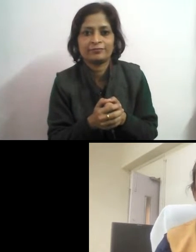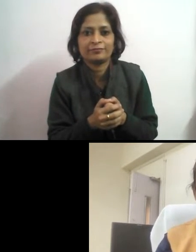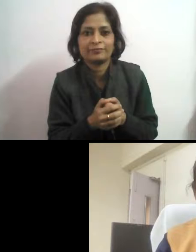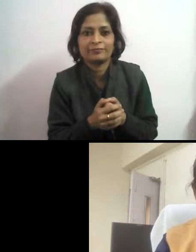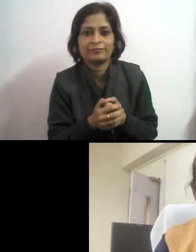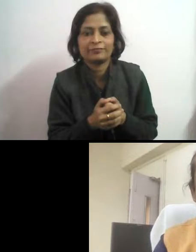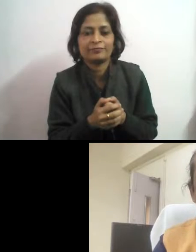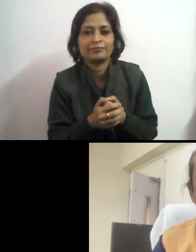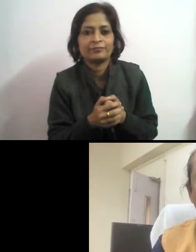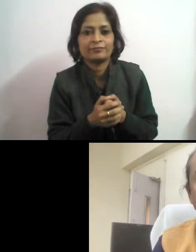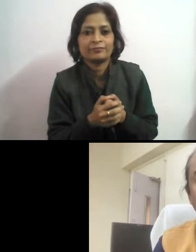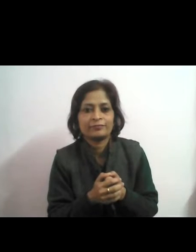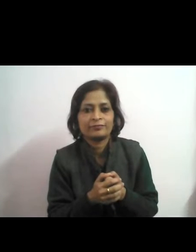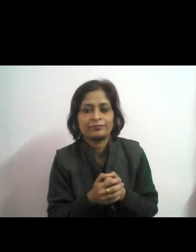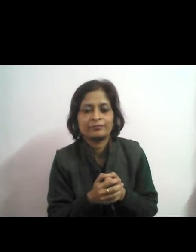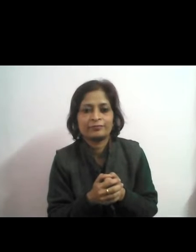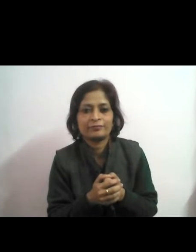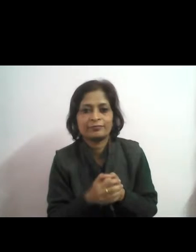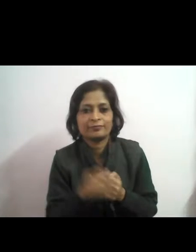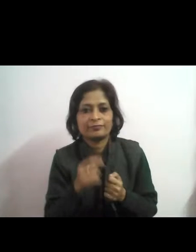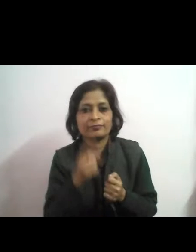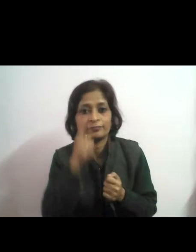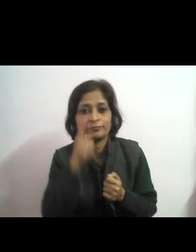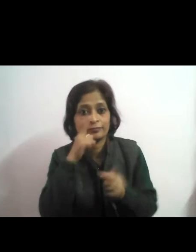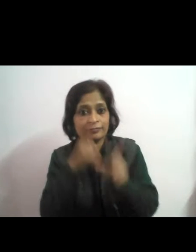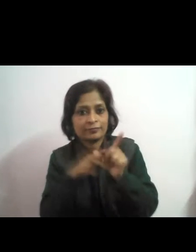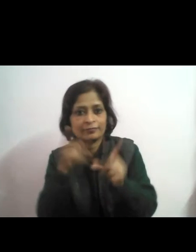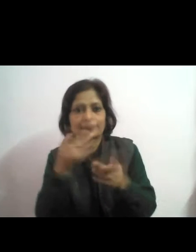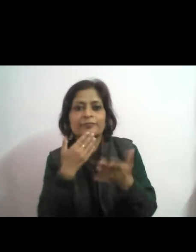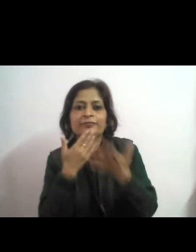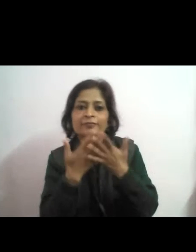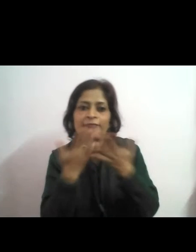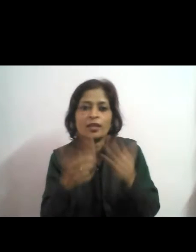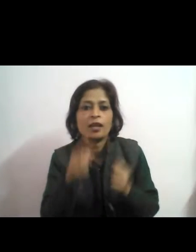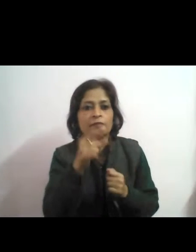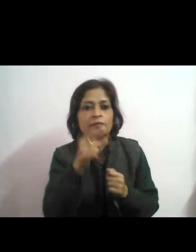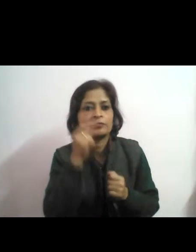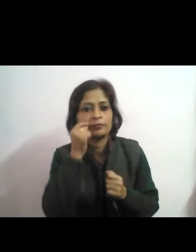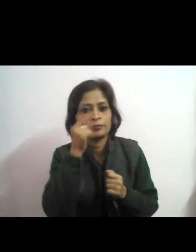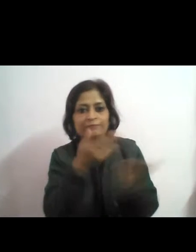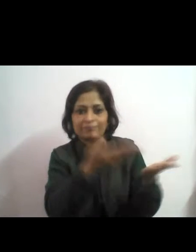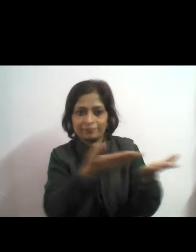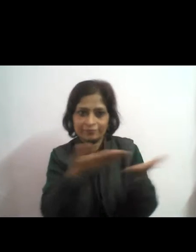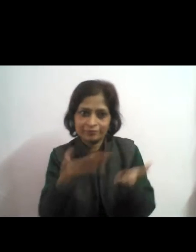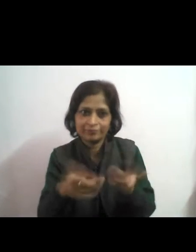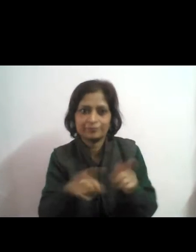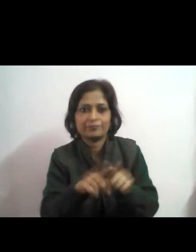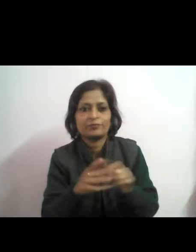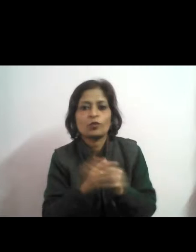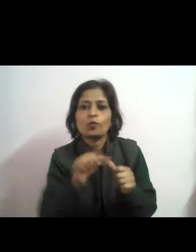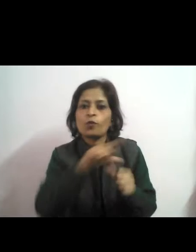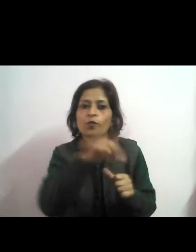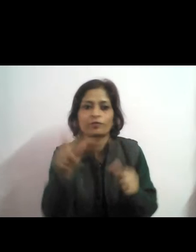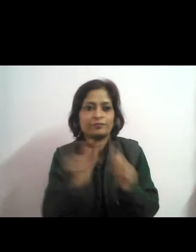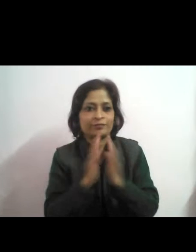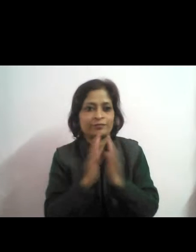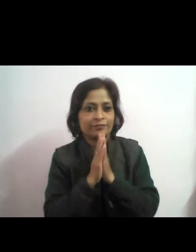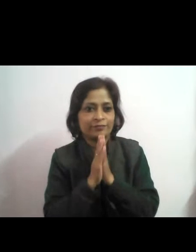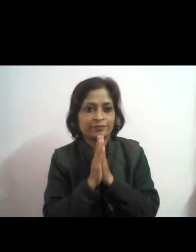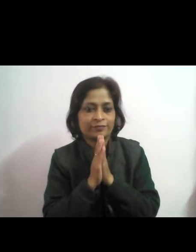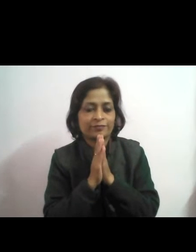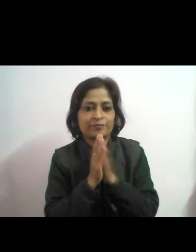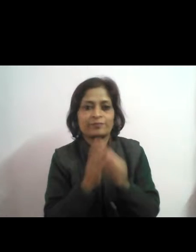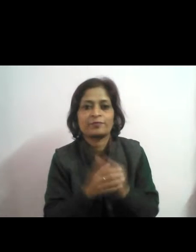Thank you, Yukti. Sir, I invite you to make your presidential remarks. Namaskar, everyone. It's indeed a